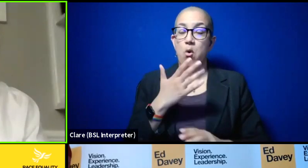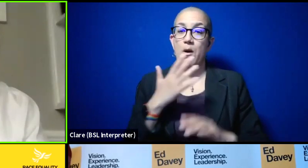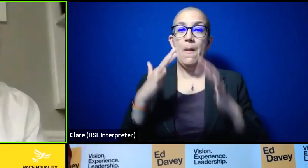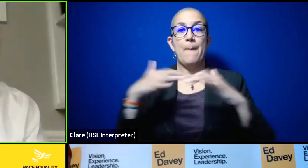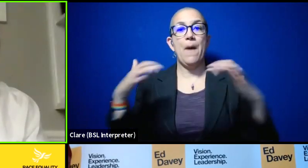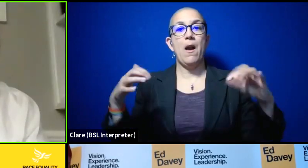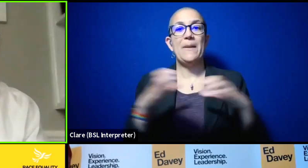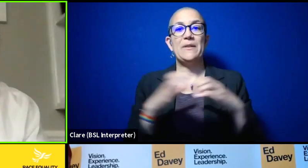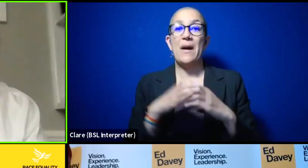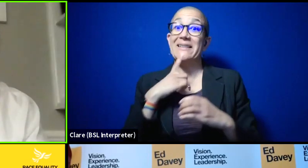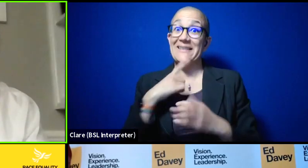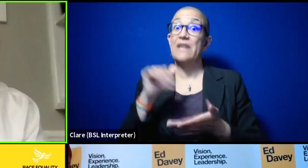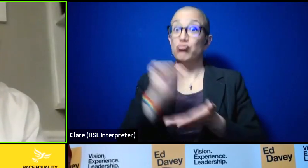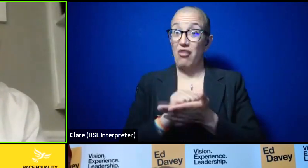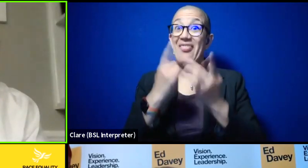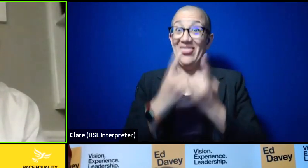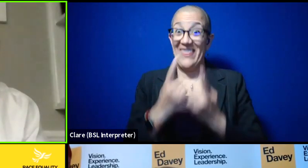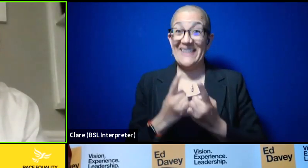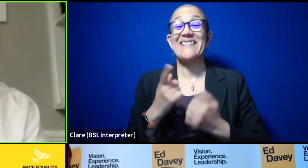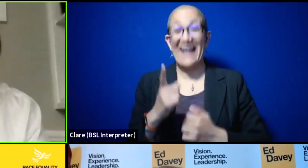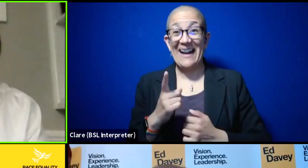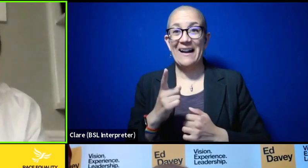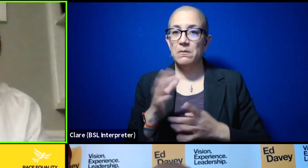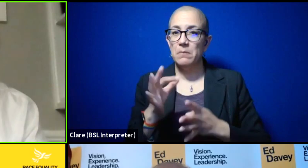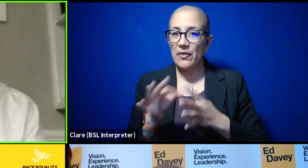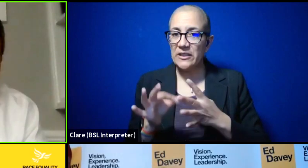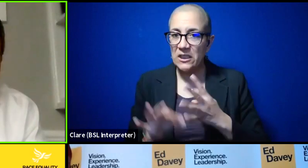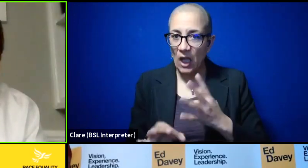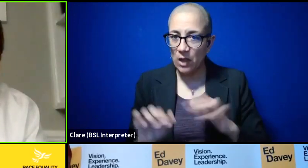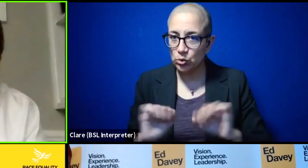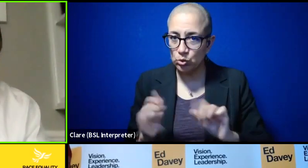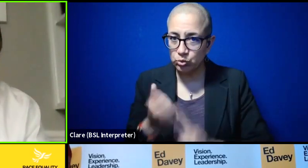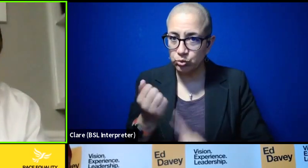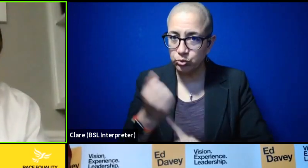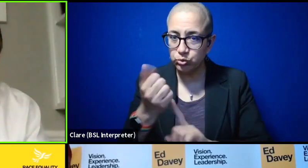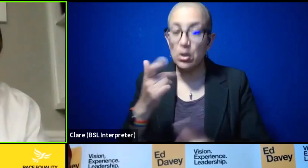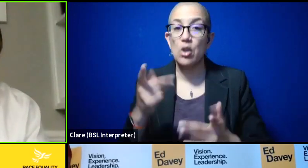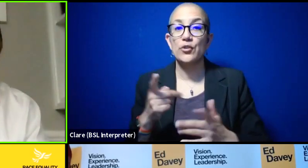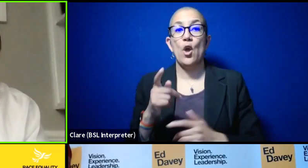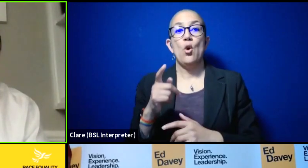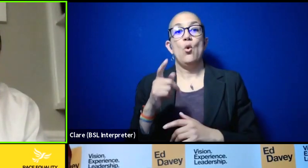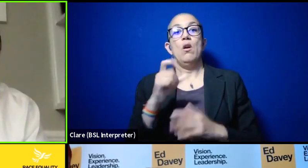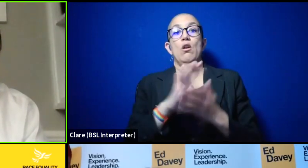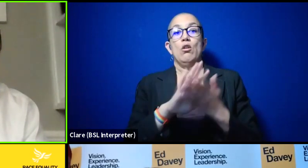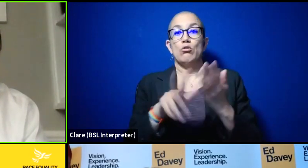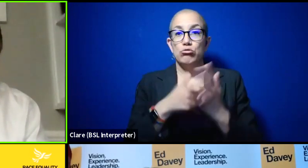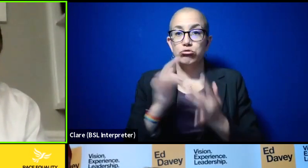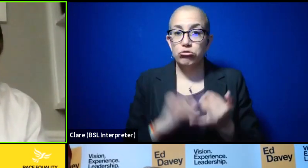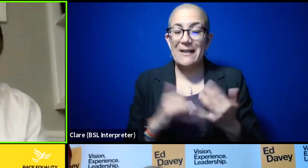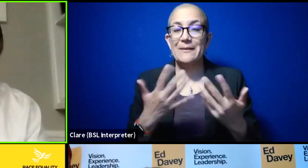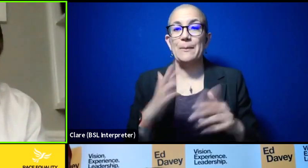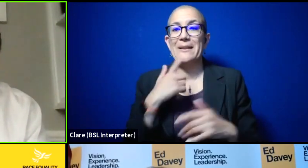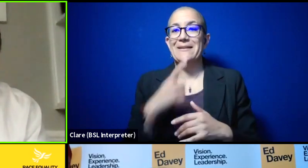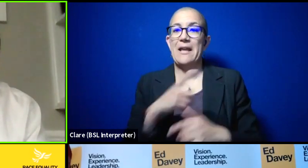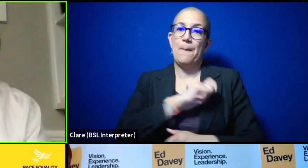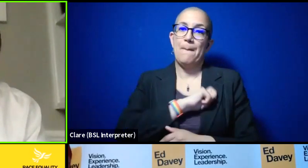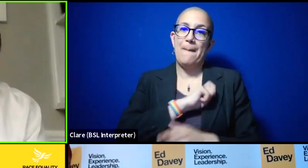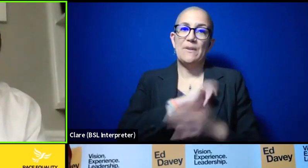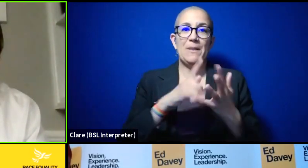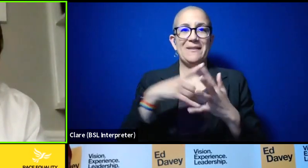right things, but can we commit on the details as well? So Chris Annus, who's the membership secretary of